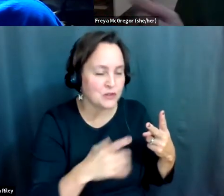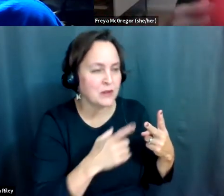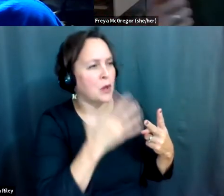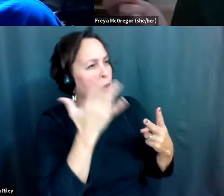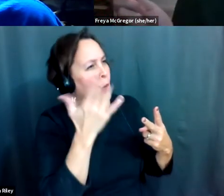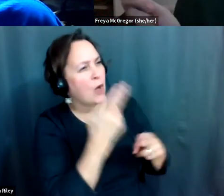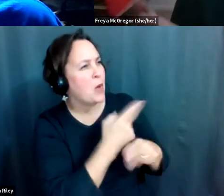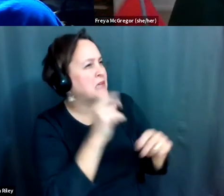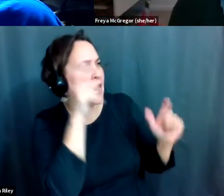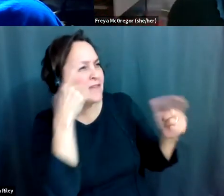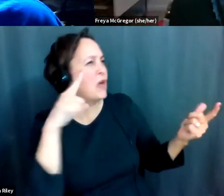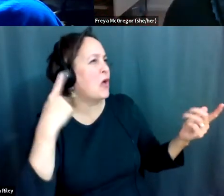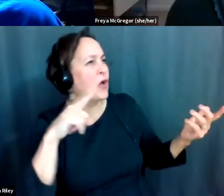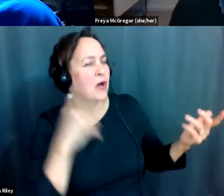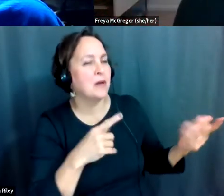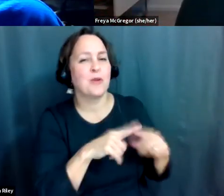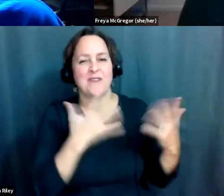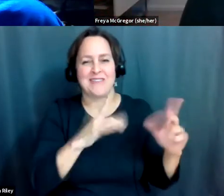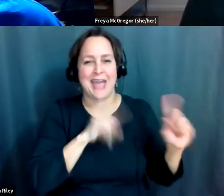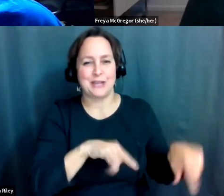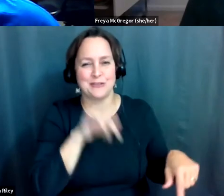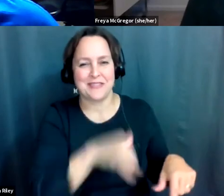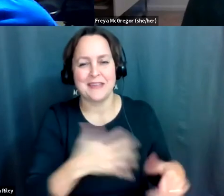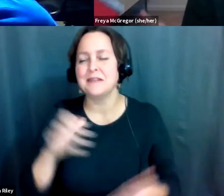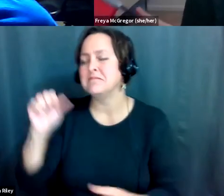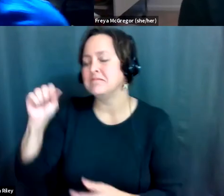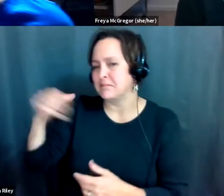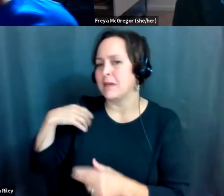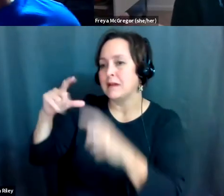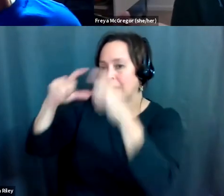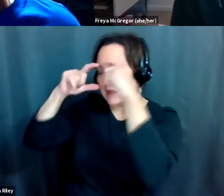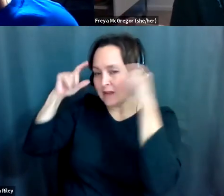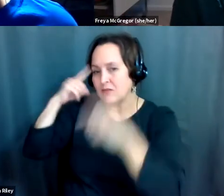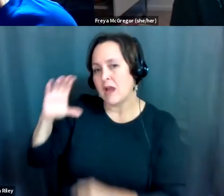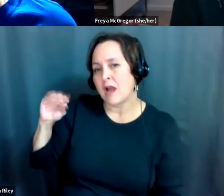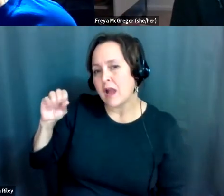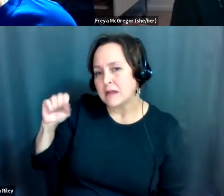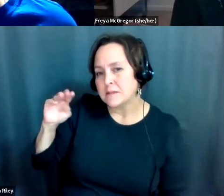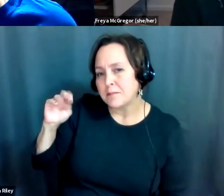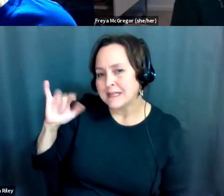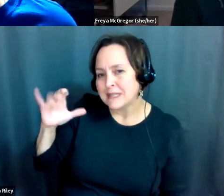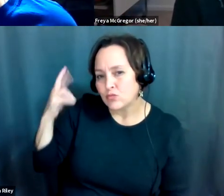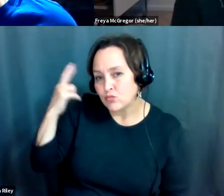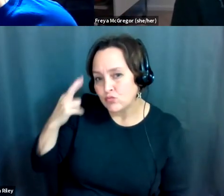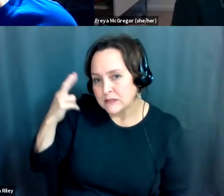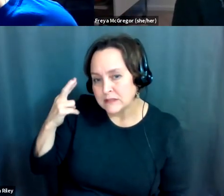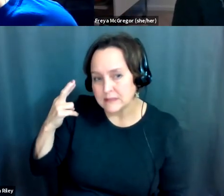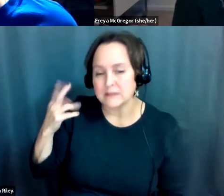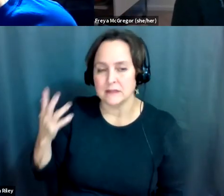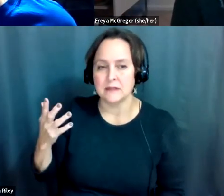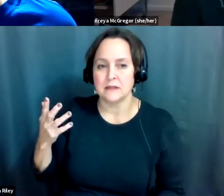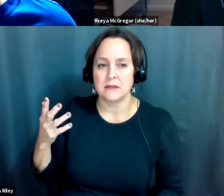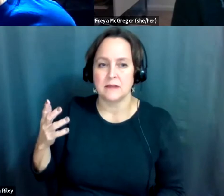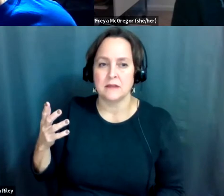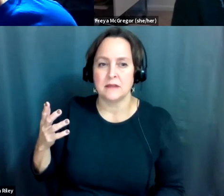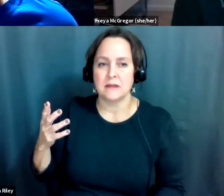wear sunglasses, but you, you kind of answered that. Yes, I do wear them for cosmetic reasons. And that took a lot of, um,